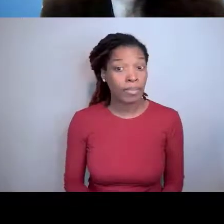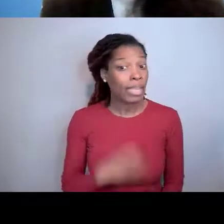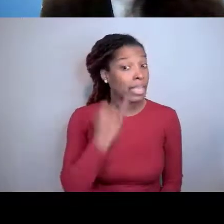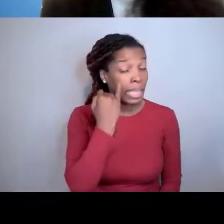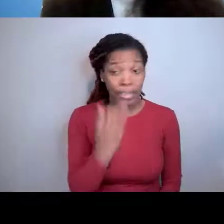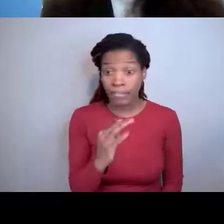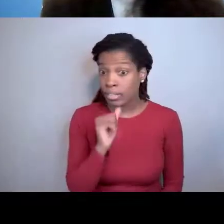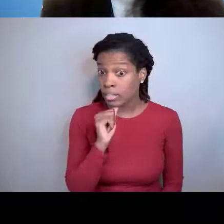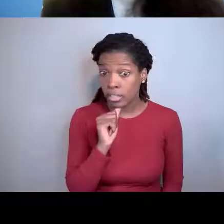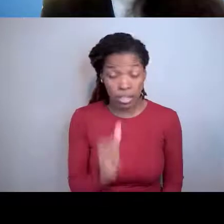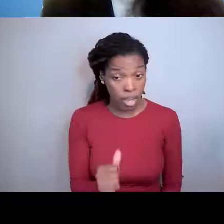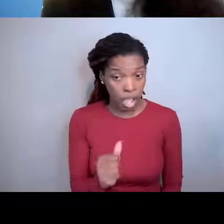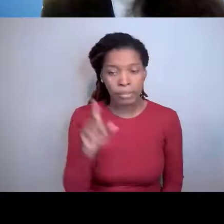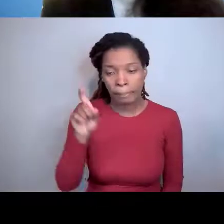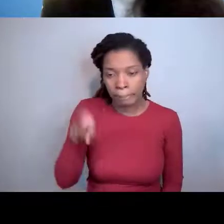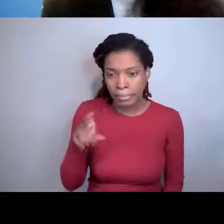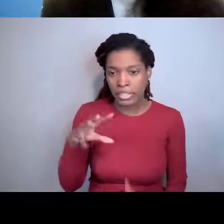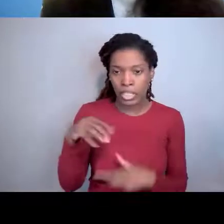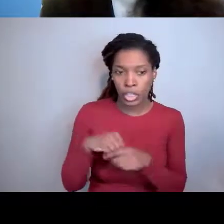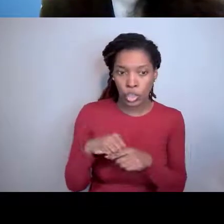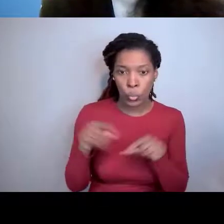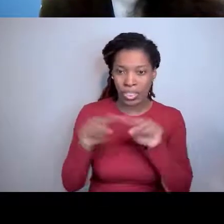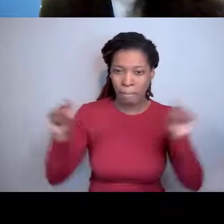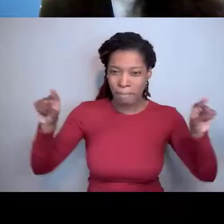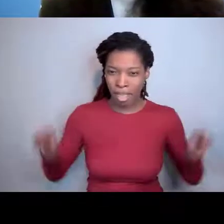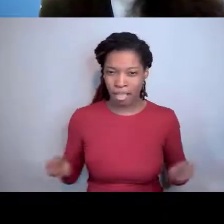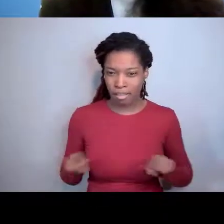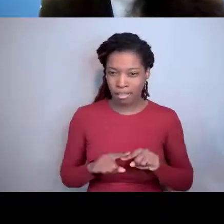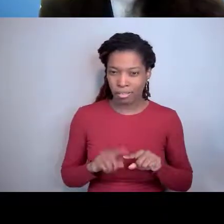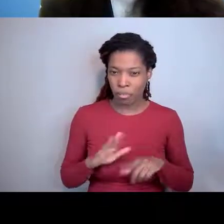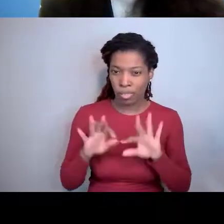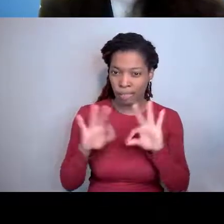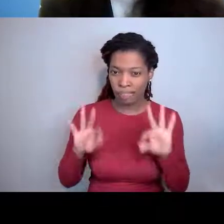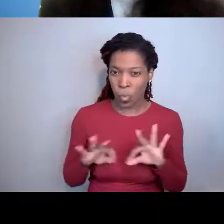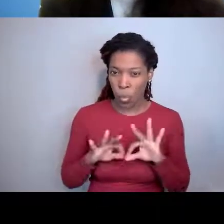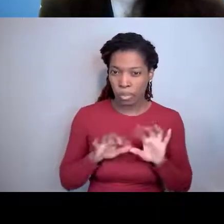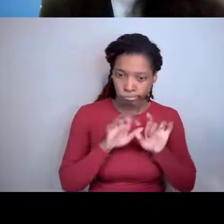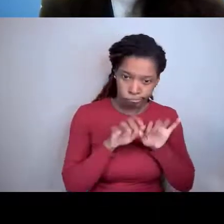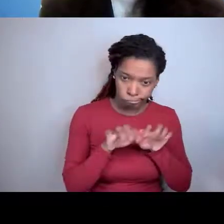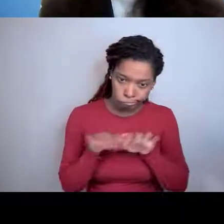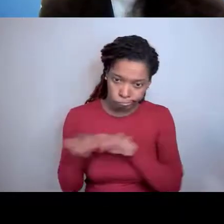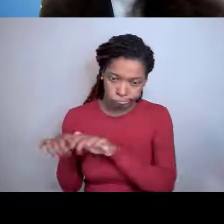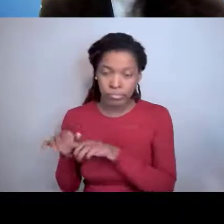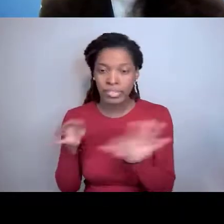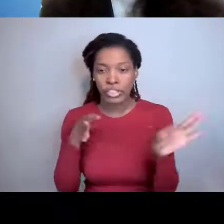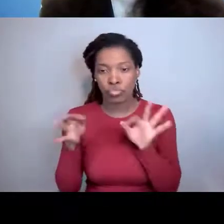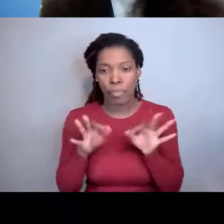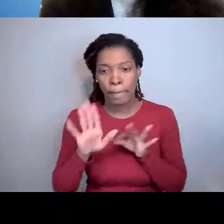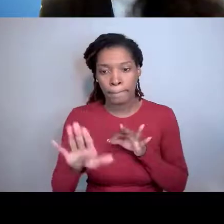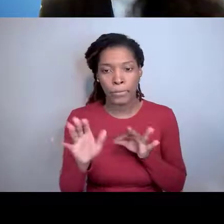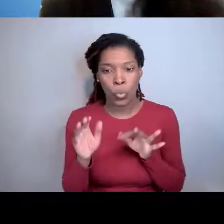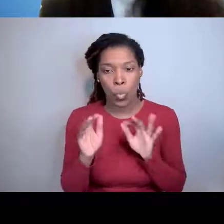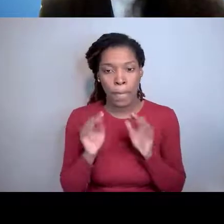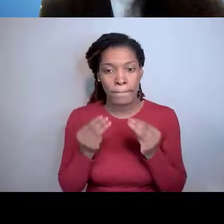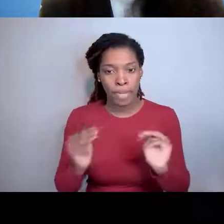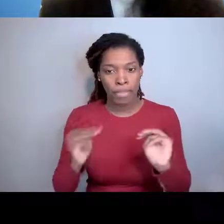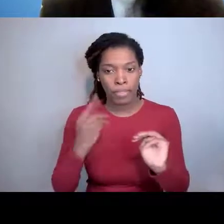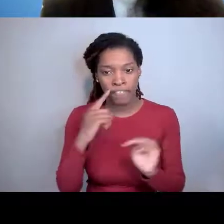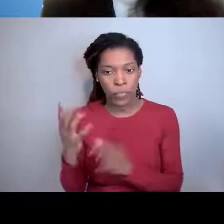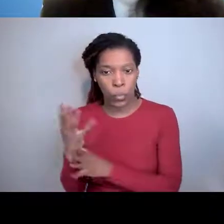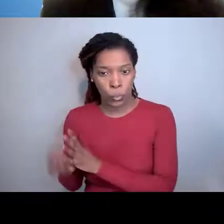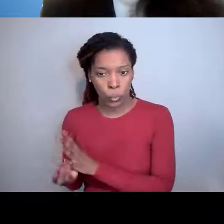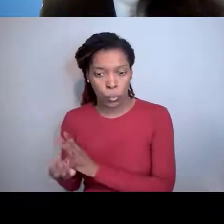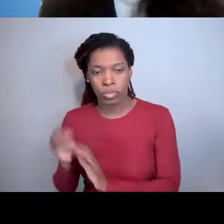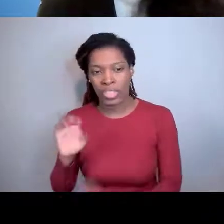you must include in the text box on this form, describe your method for euthanasia, and you must